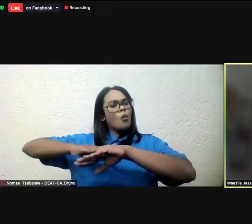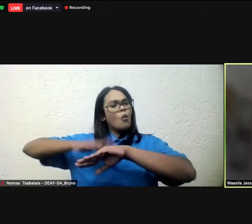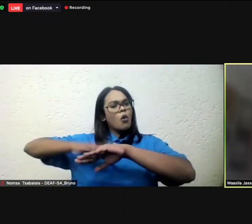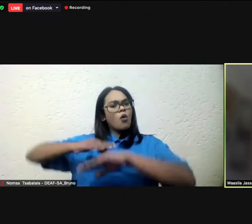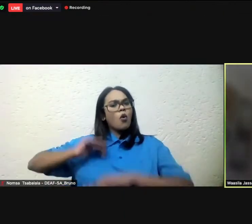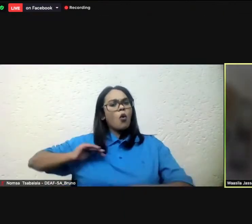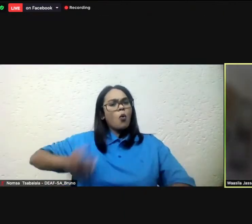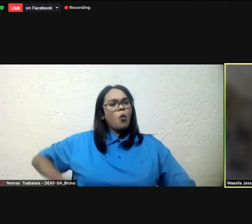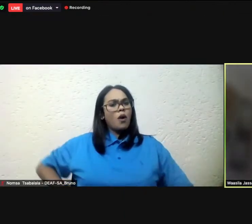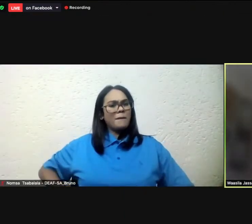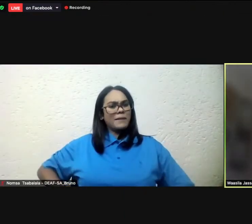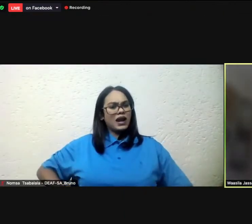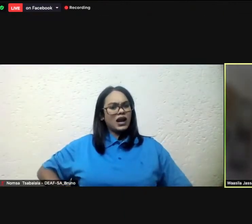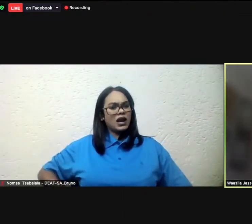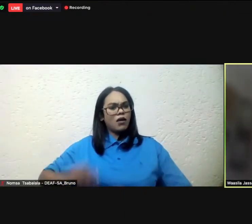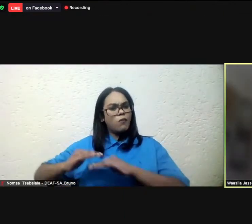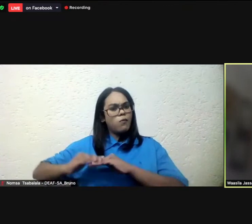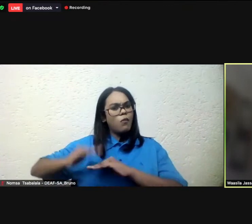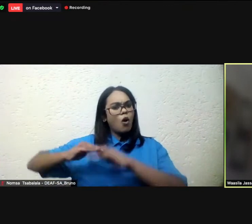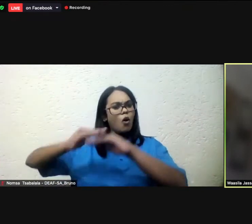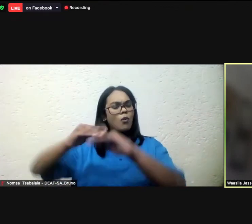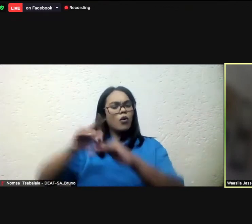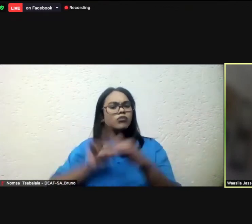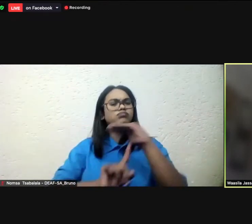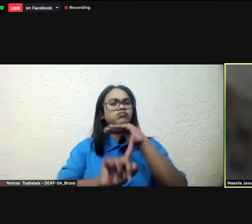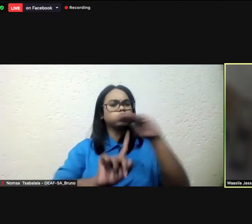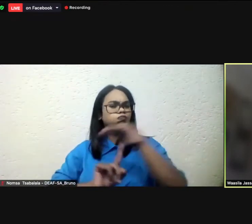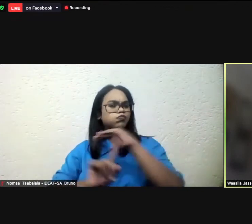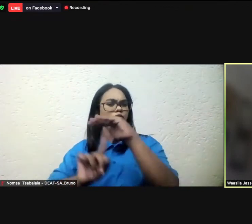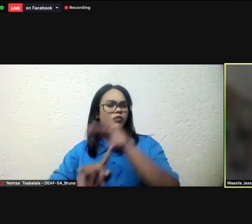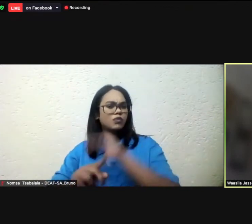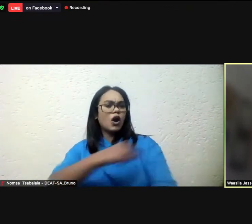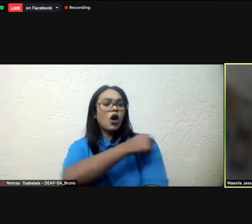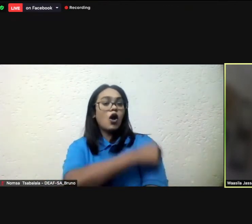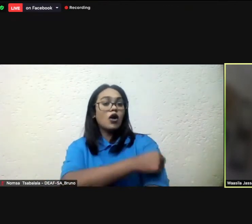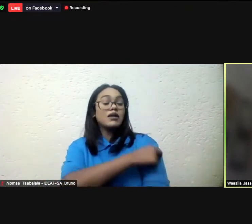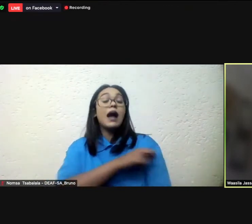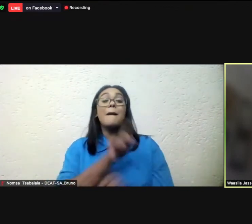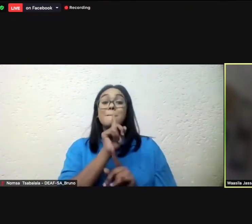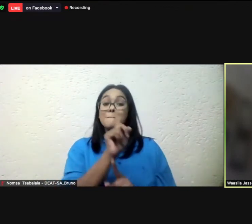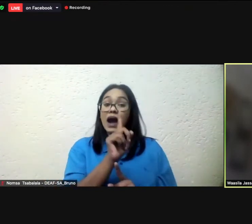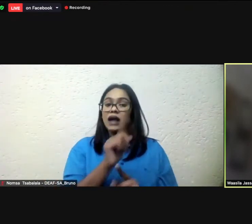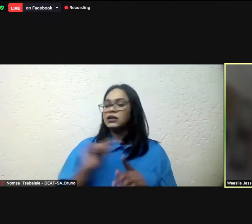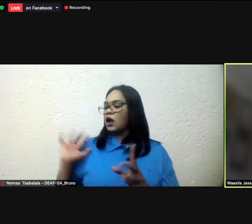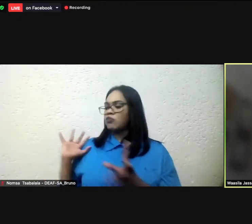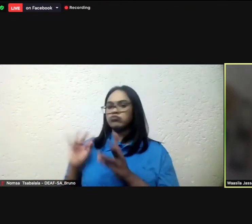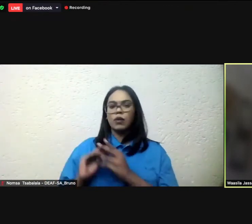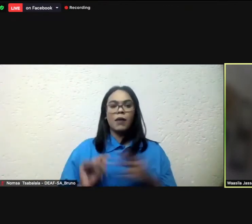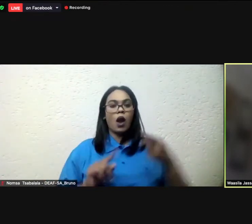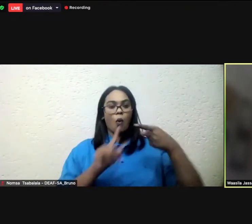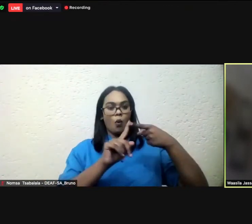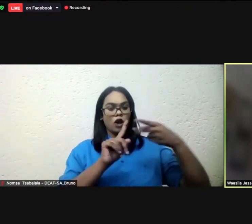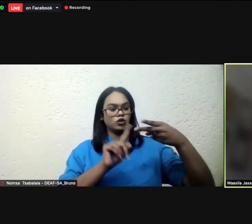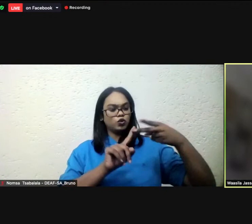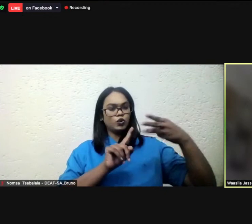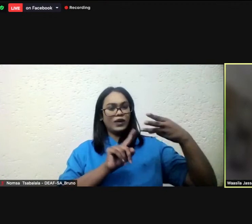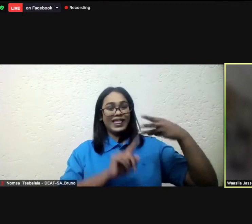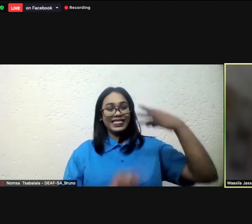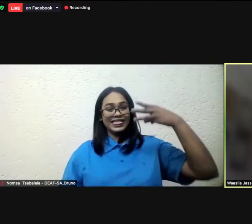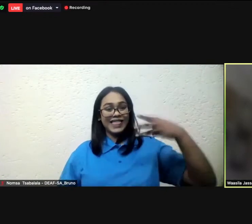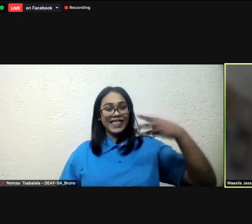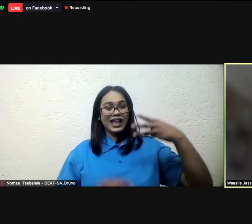female cases and more female admissions throughout all three waves of the pandemic. Whether this is because there's a